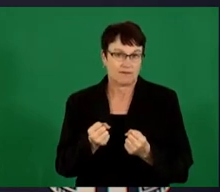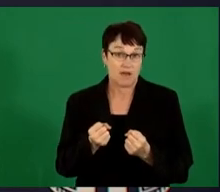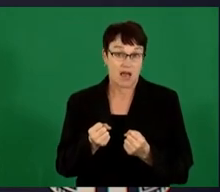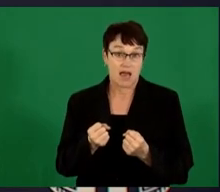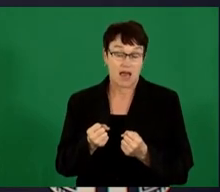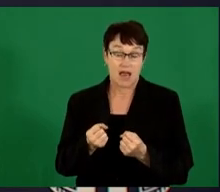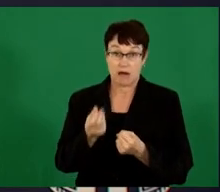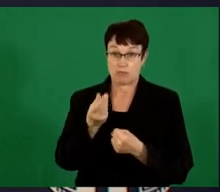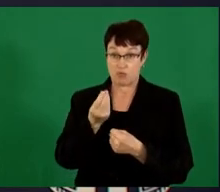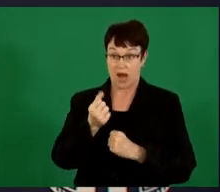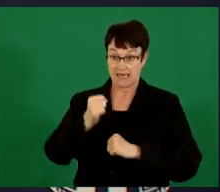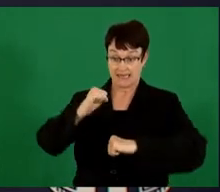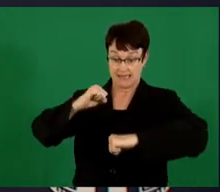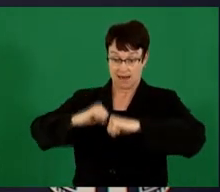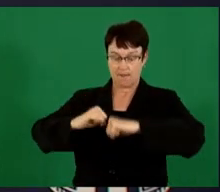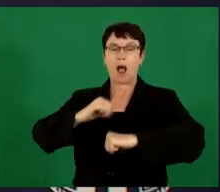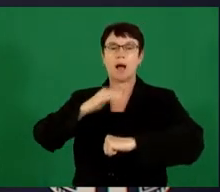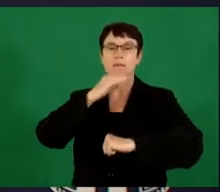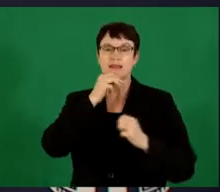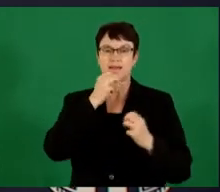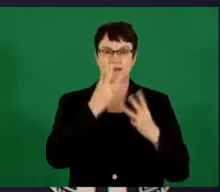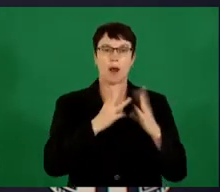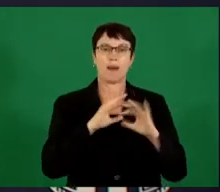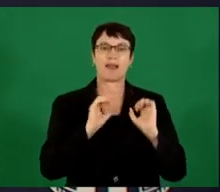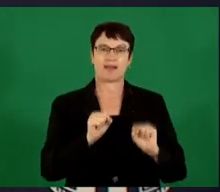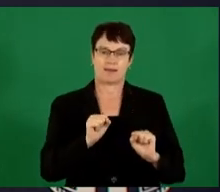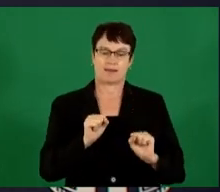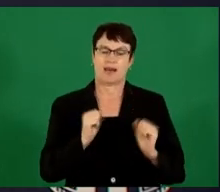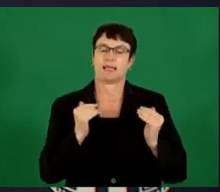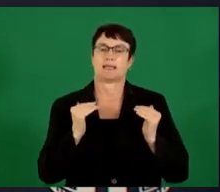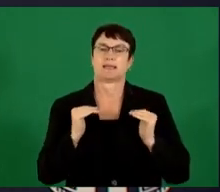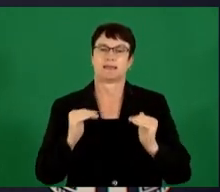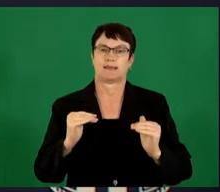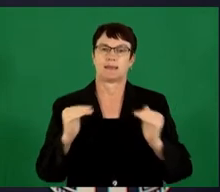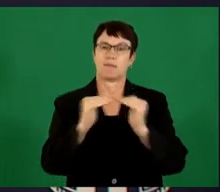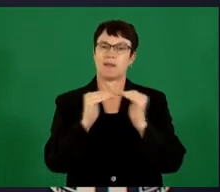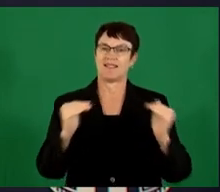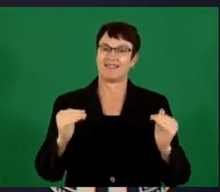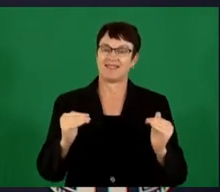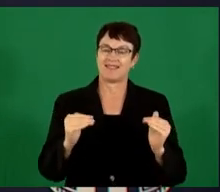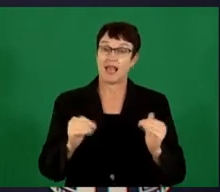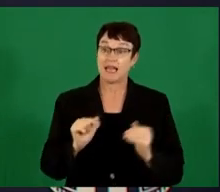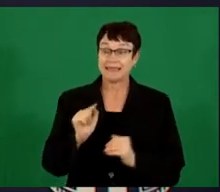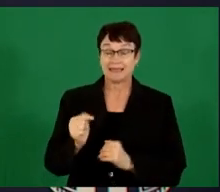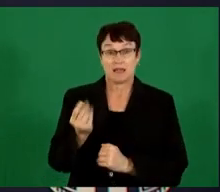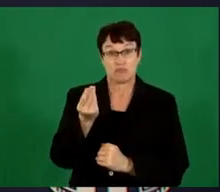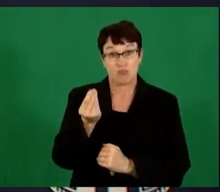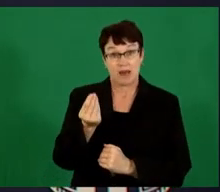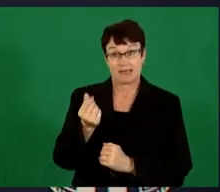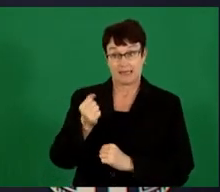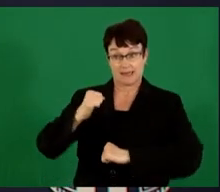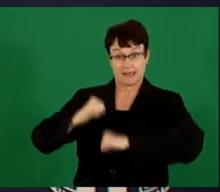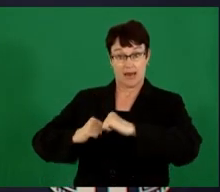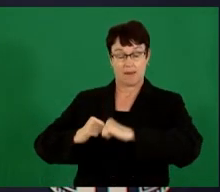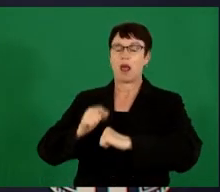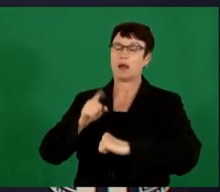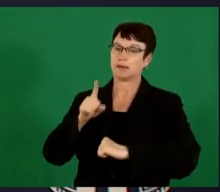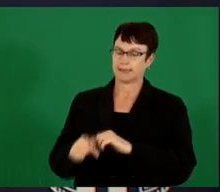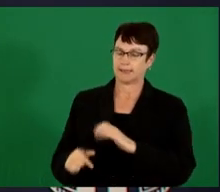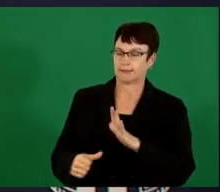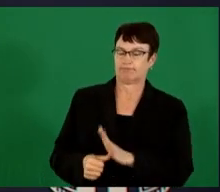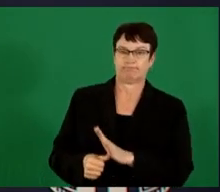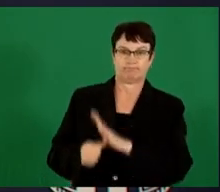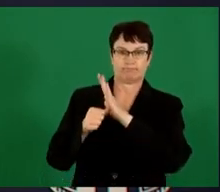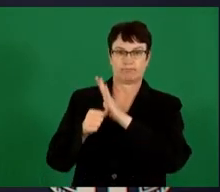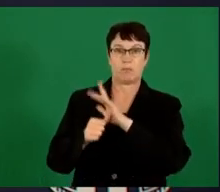that price stability is a necessary but not a sufficient condition for balanced